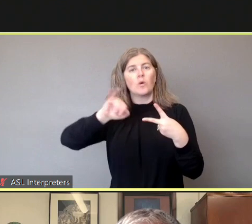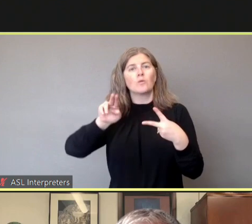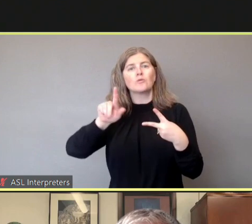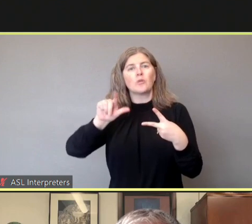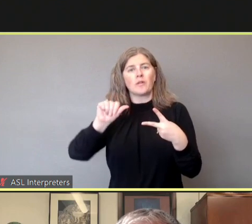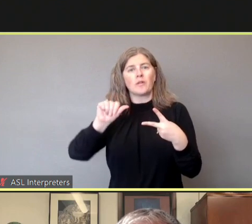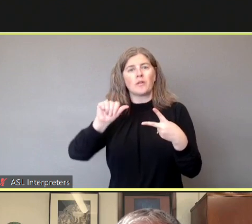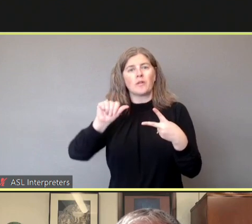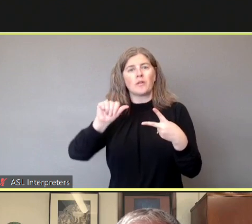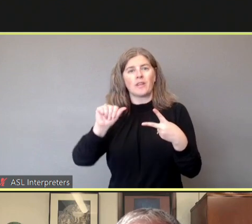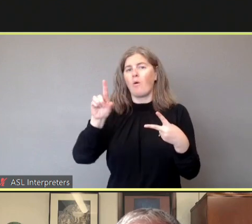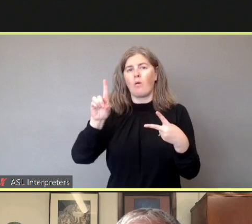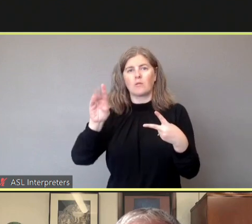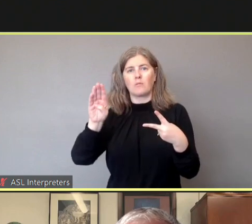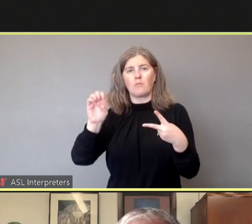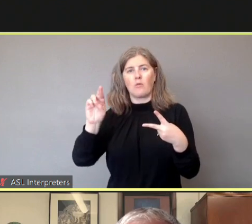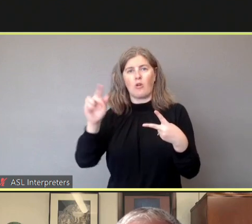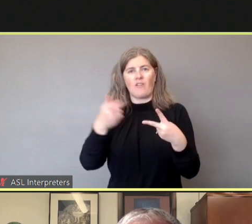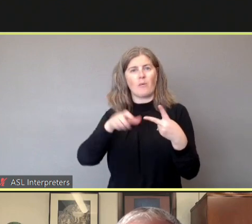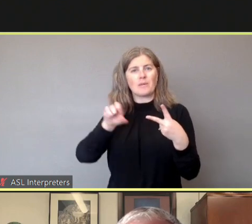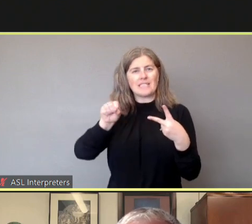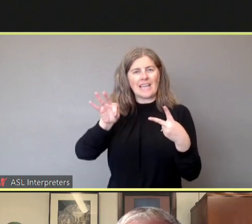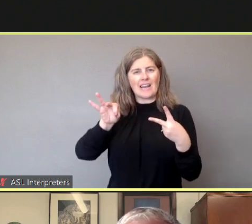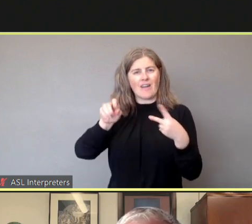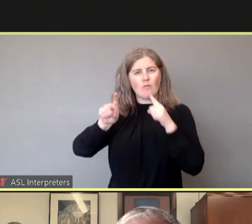from the Santa Fe Reporter.